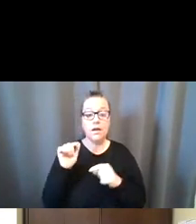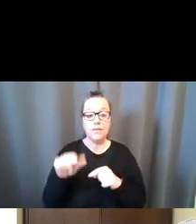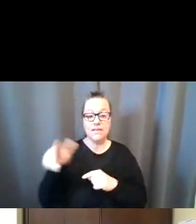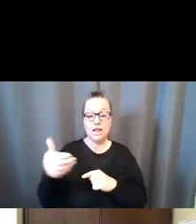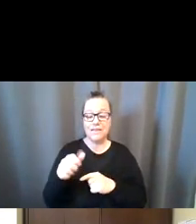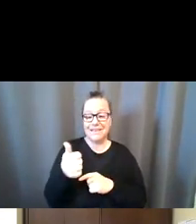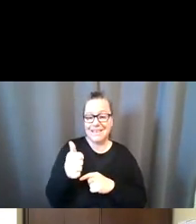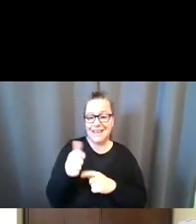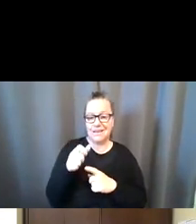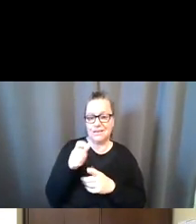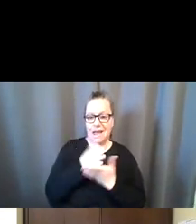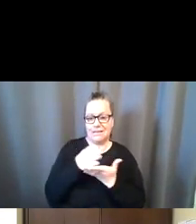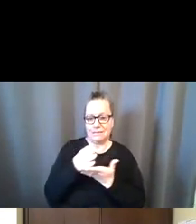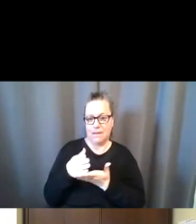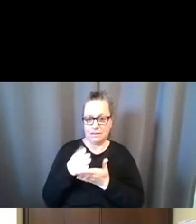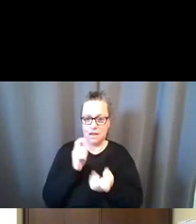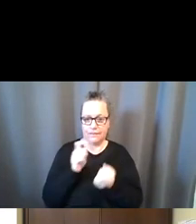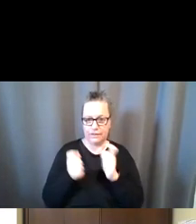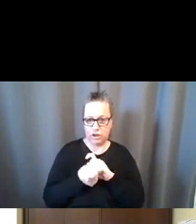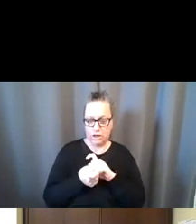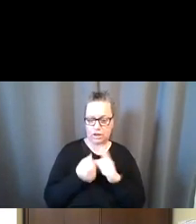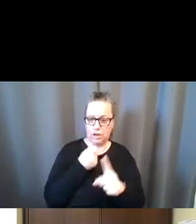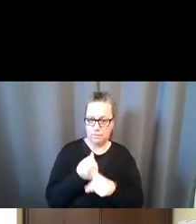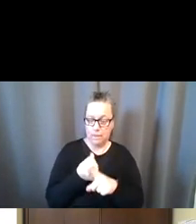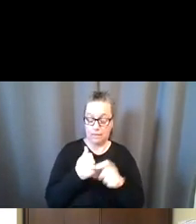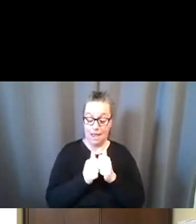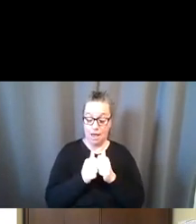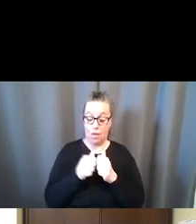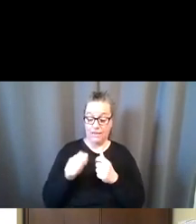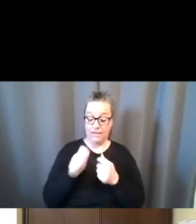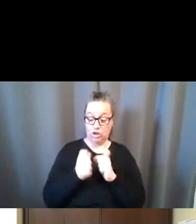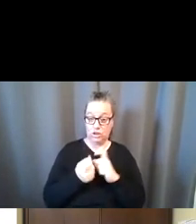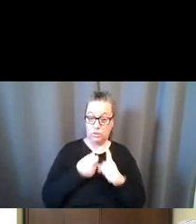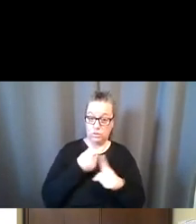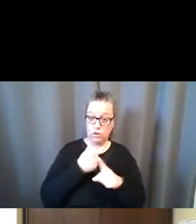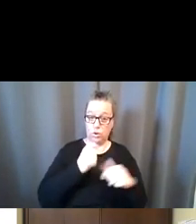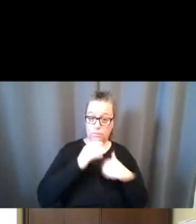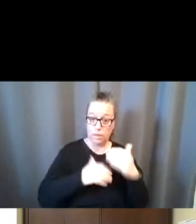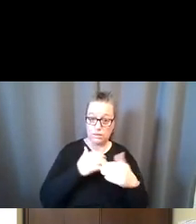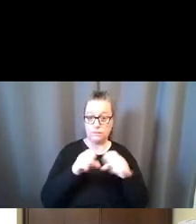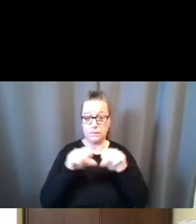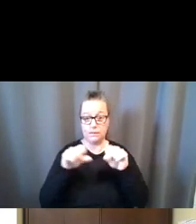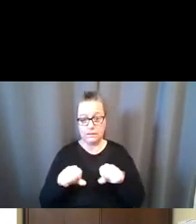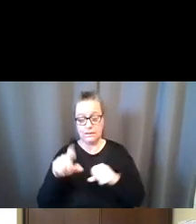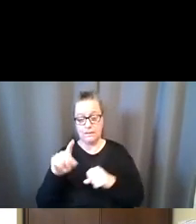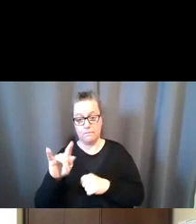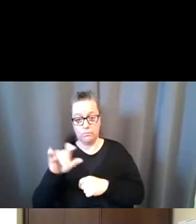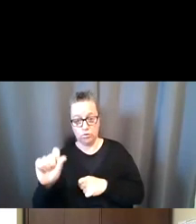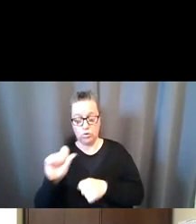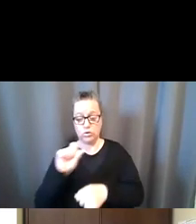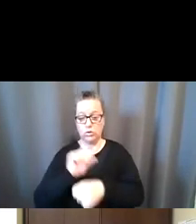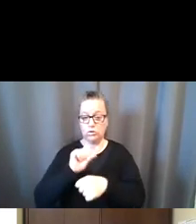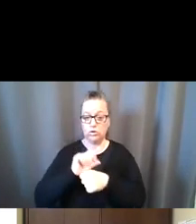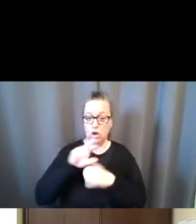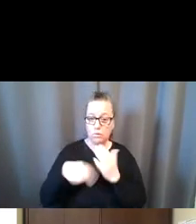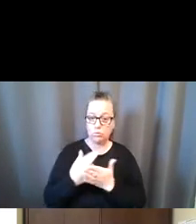10 aspects of change impact. How will this change impact your processes, your systems, your tools, your job roles, your